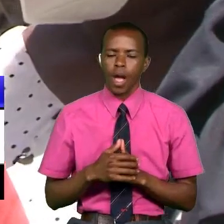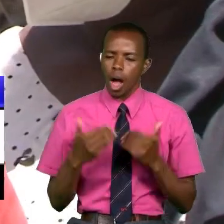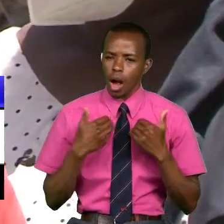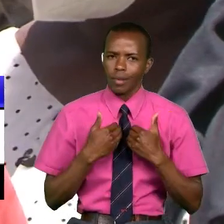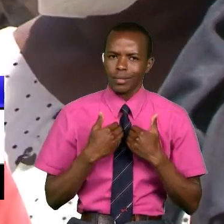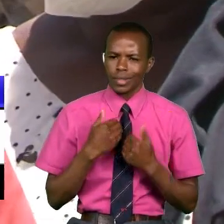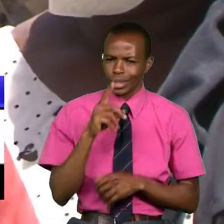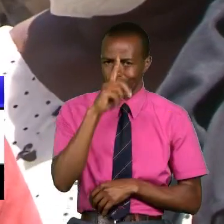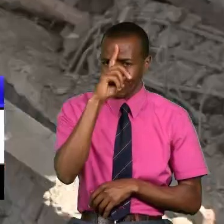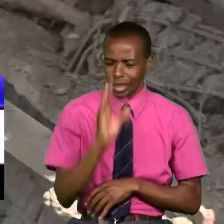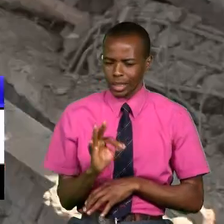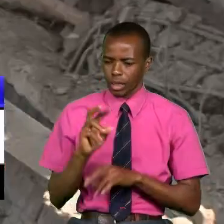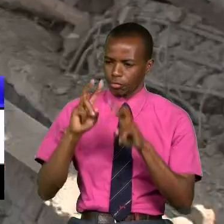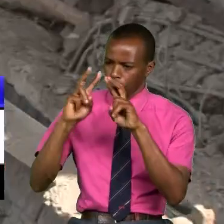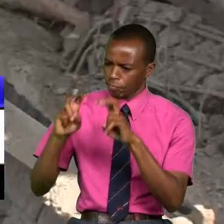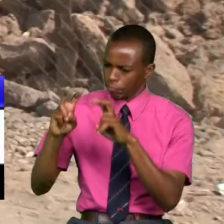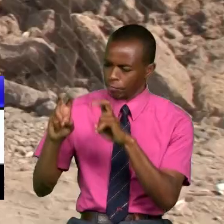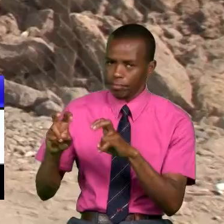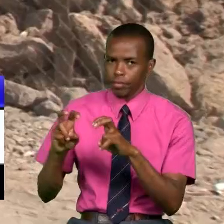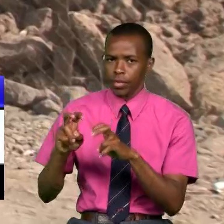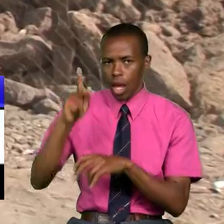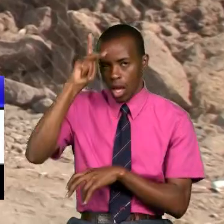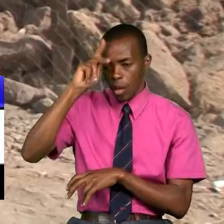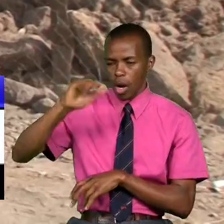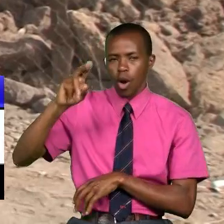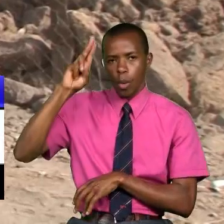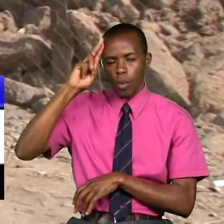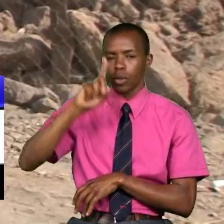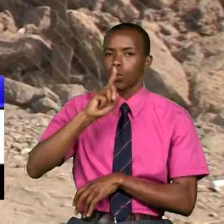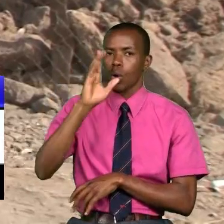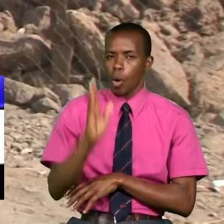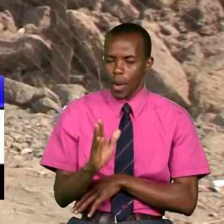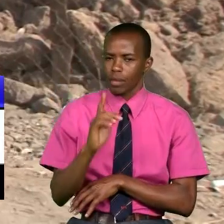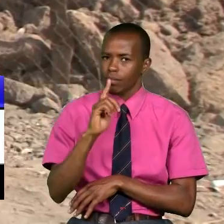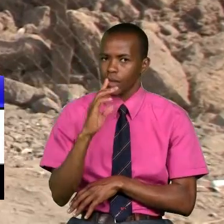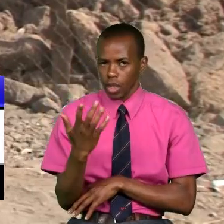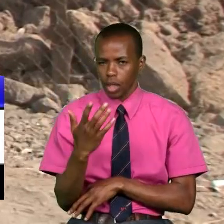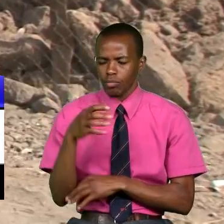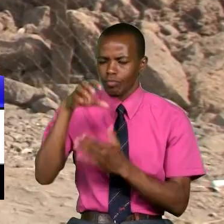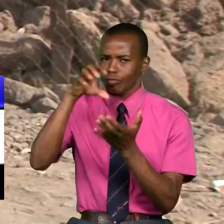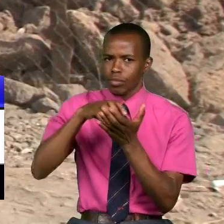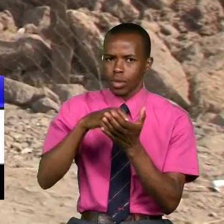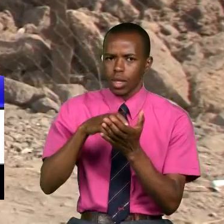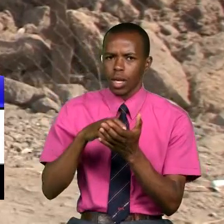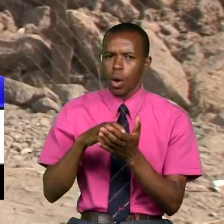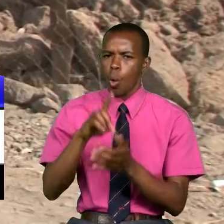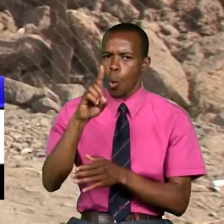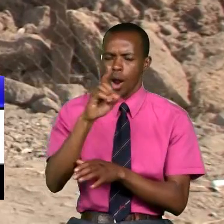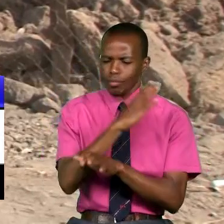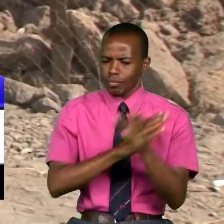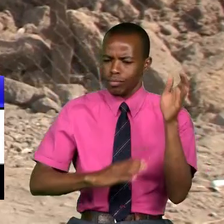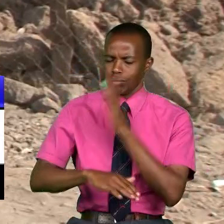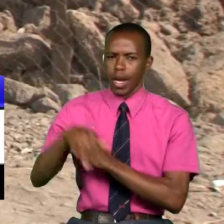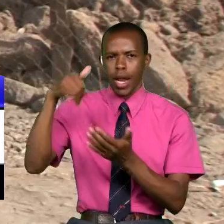thorough investigations. The Kiambu County Police Commander Ali Nuno says that the incident had only one casualty